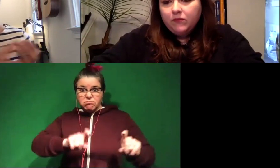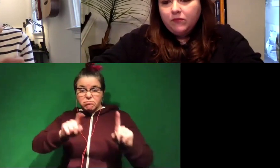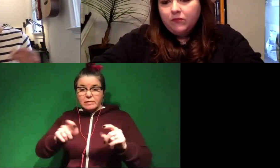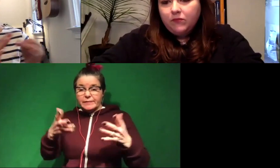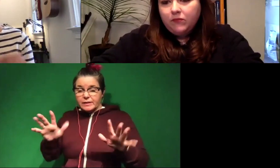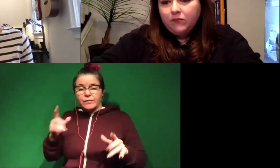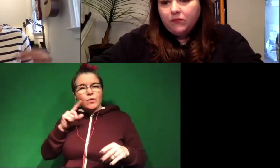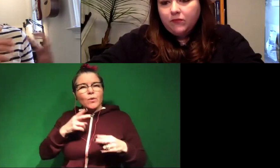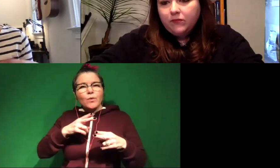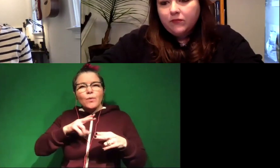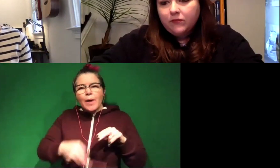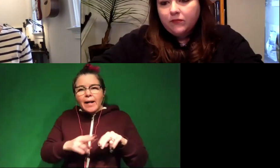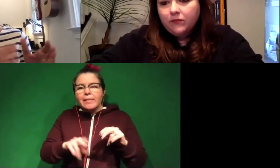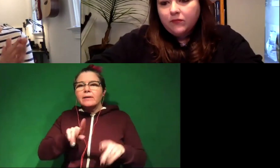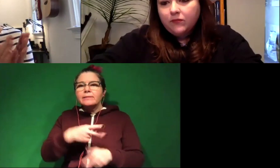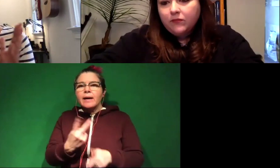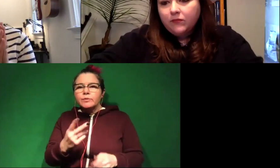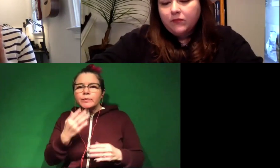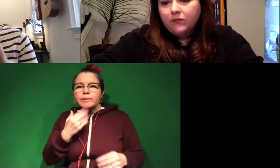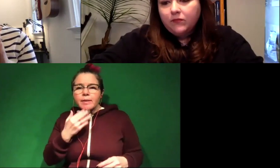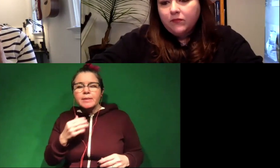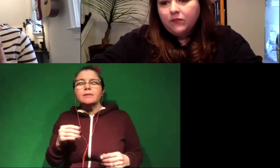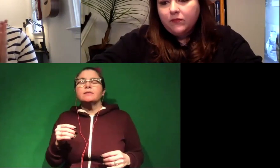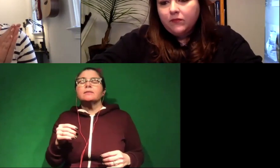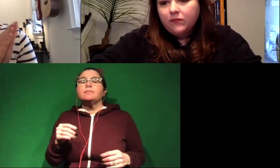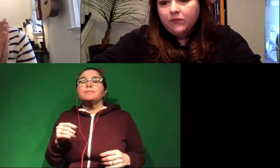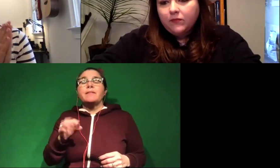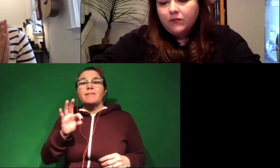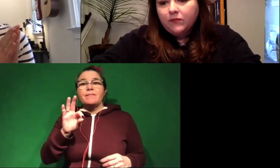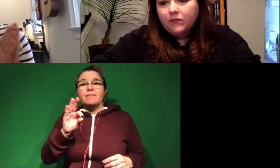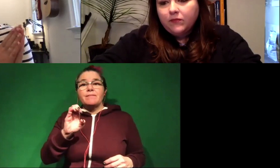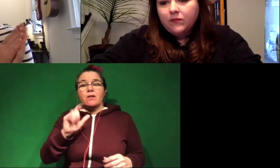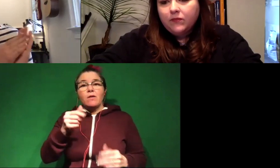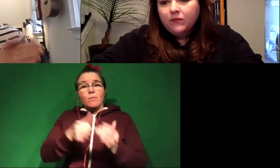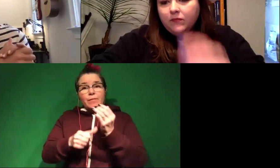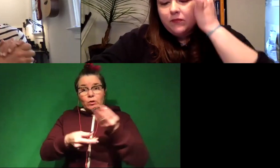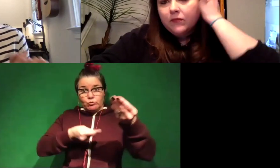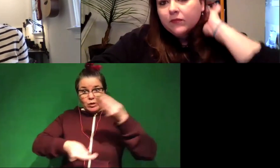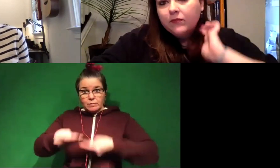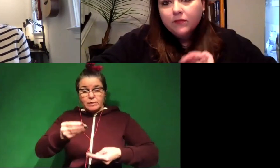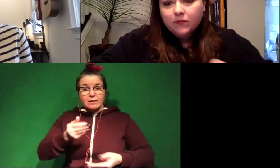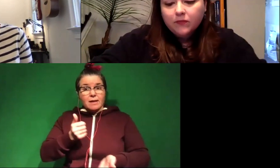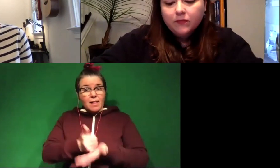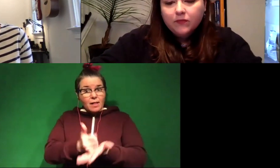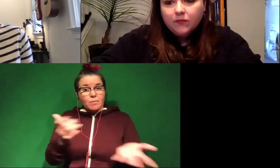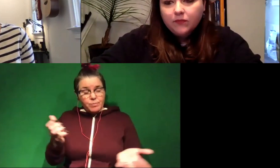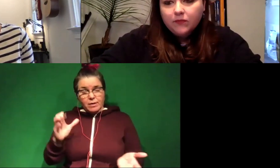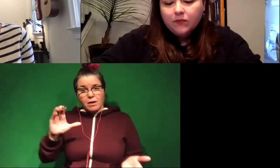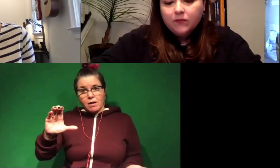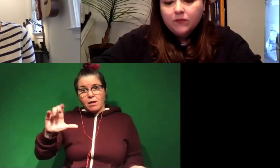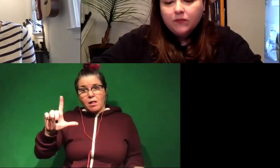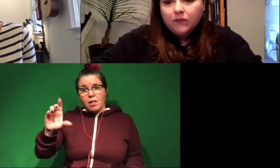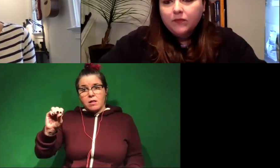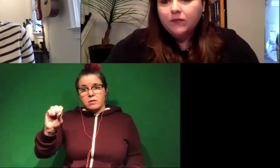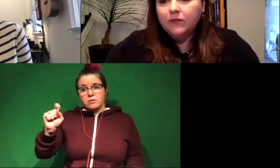things like weight loss, type 2 diabetes, other things, the only thing that fecal transplants do really seem to help is treatment for Clostridium difficile